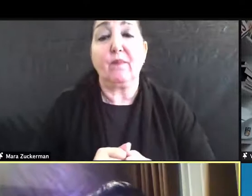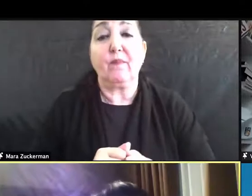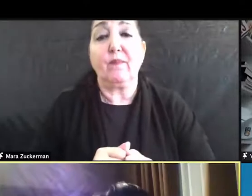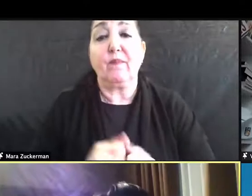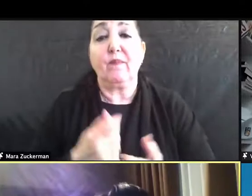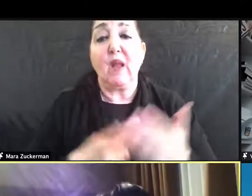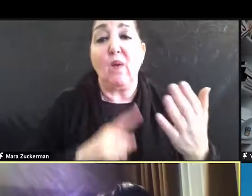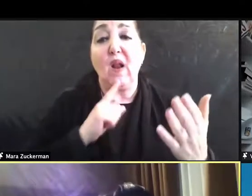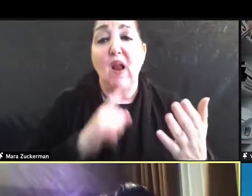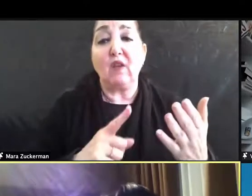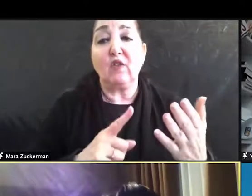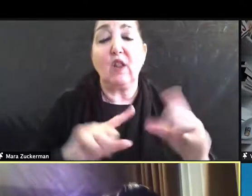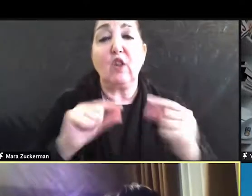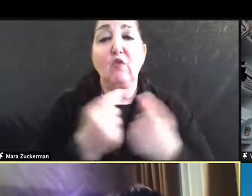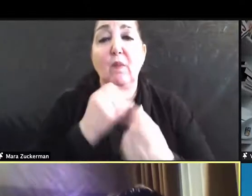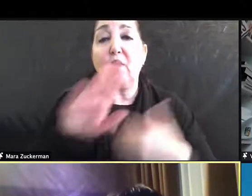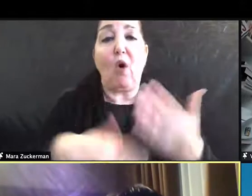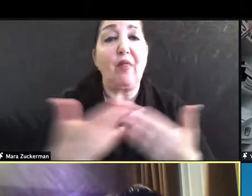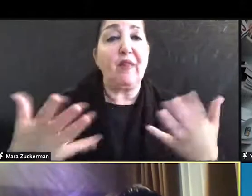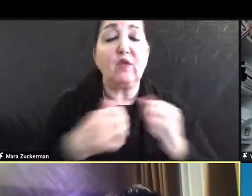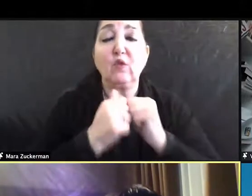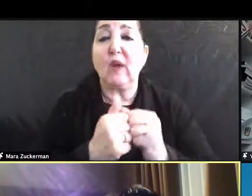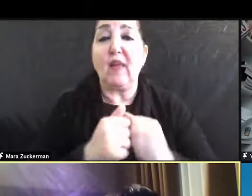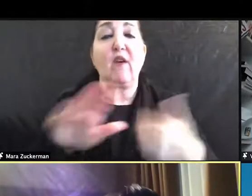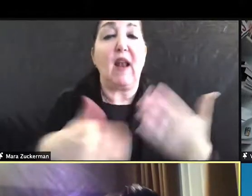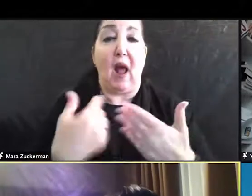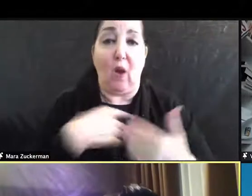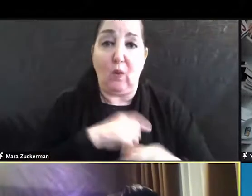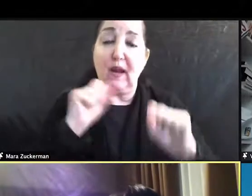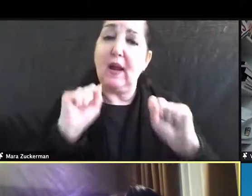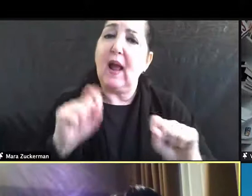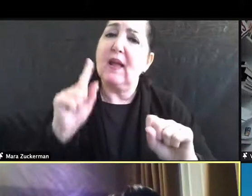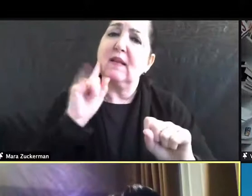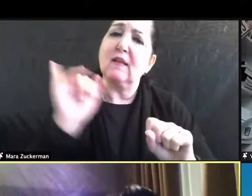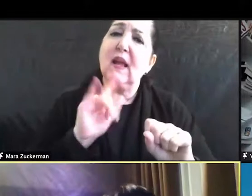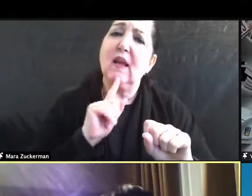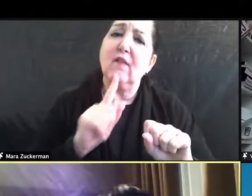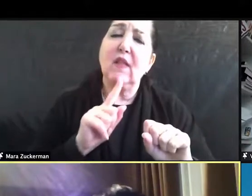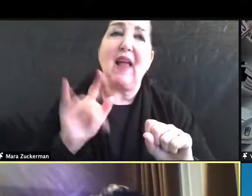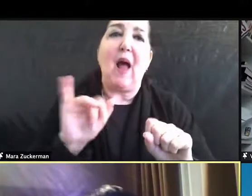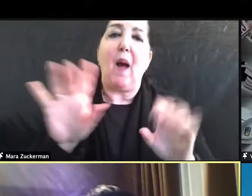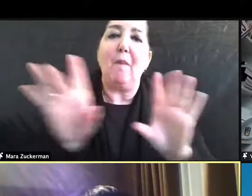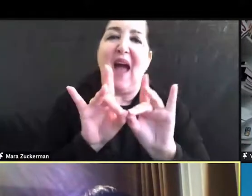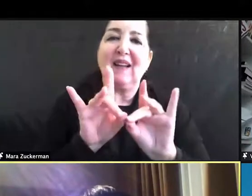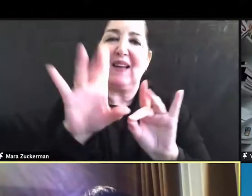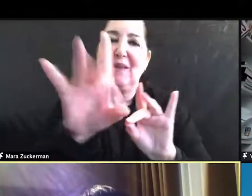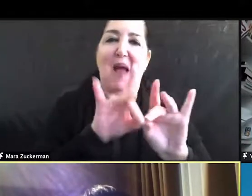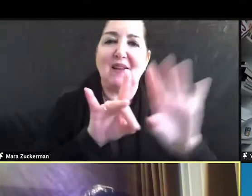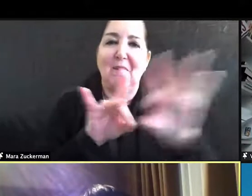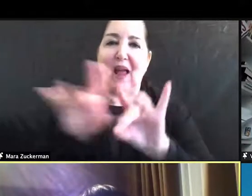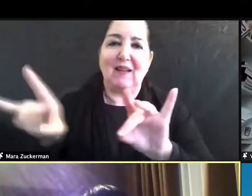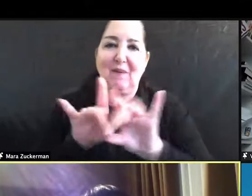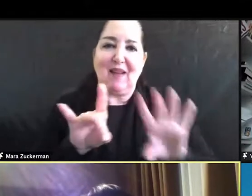of all things together. And then how we can sort of like giving the magnet for everyone to have the place to have the